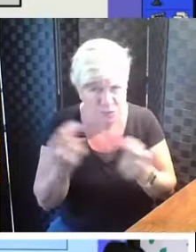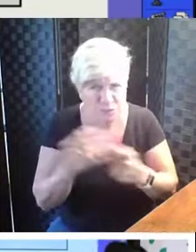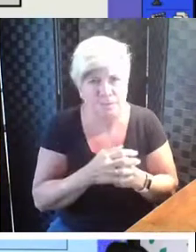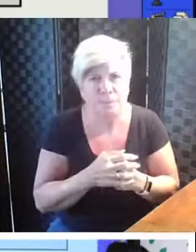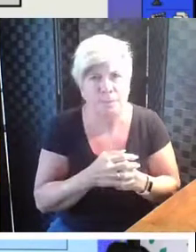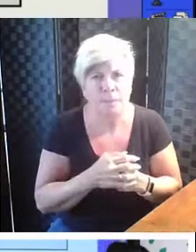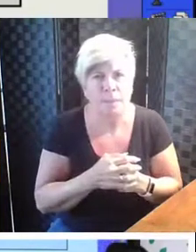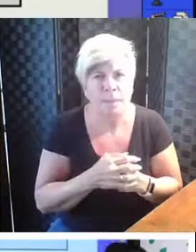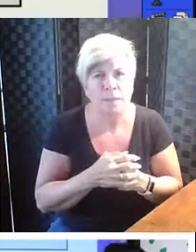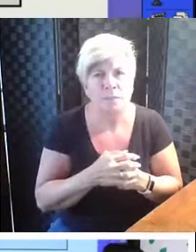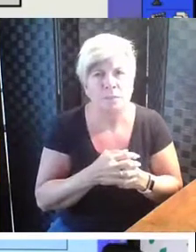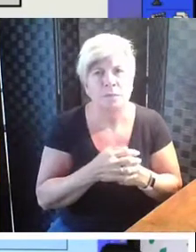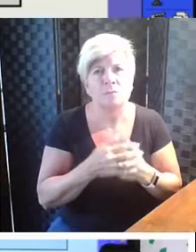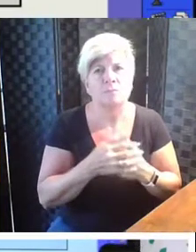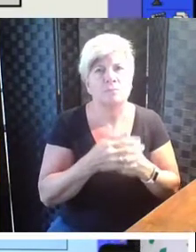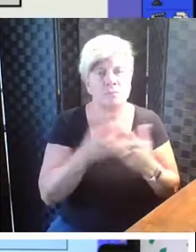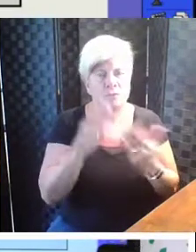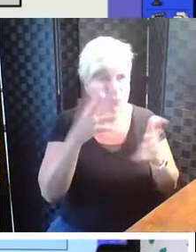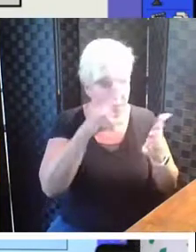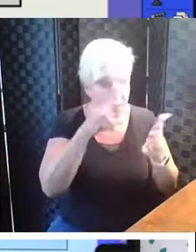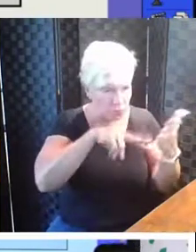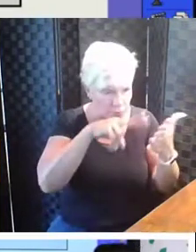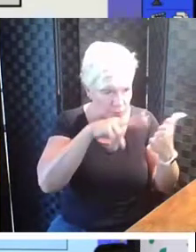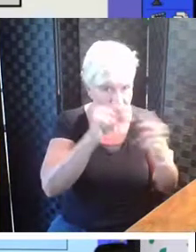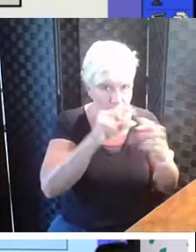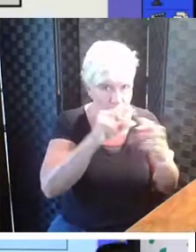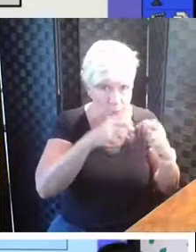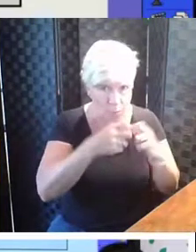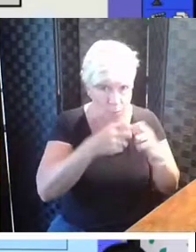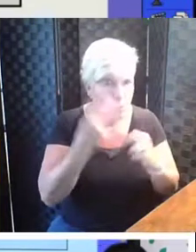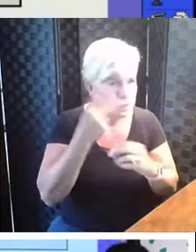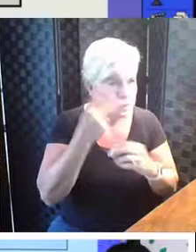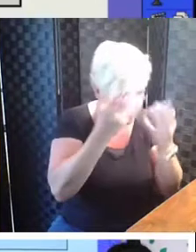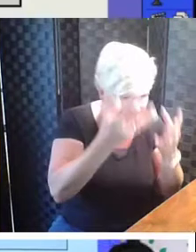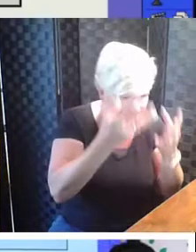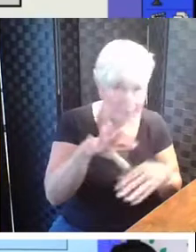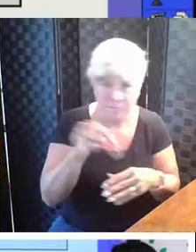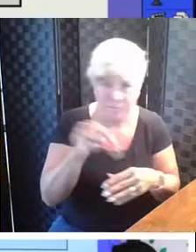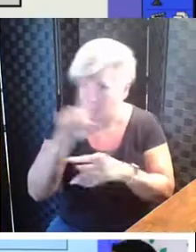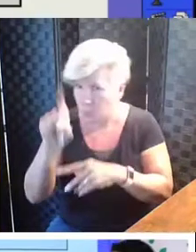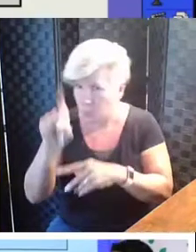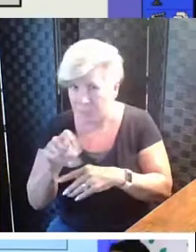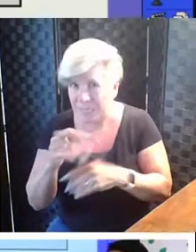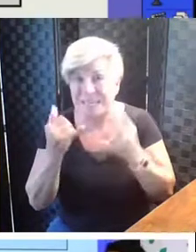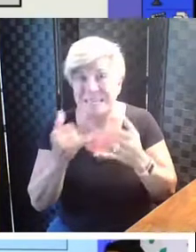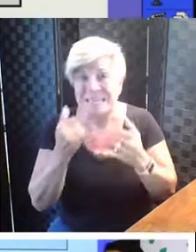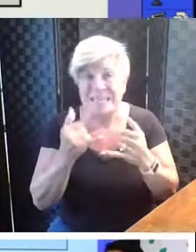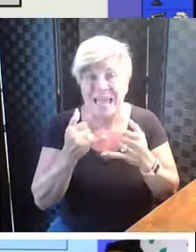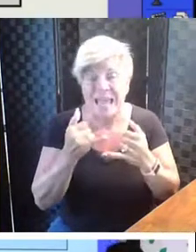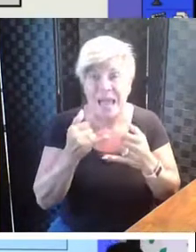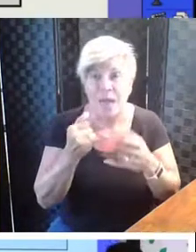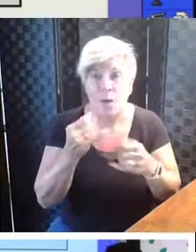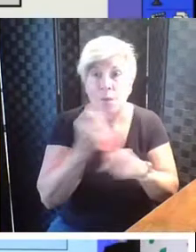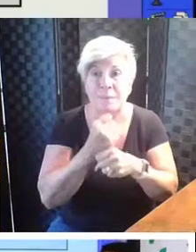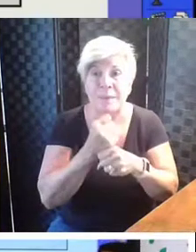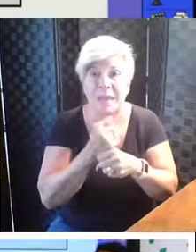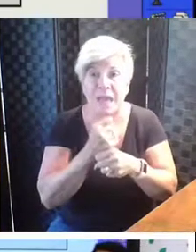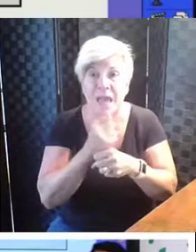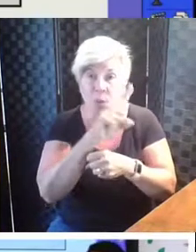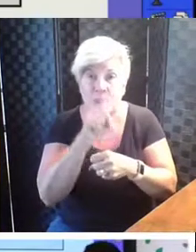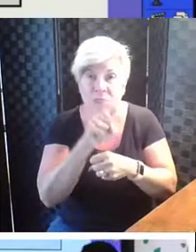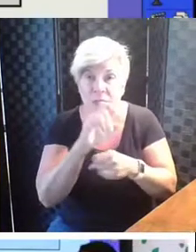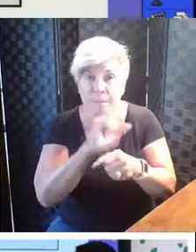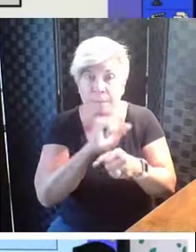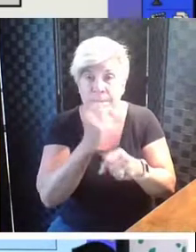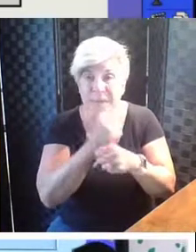So once we have our word problem and we see our information, we can take our question and we can make a fill-in-the-blank sentence that will help